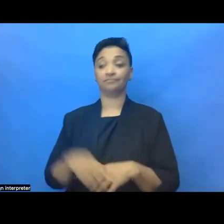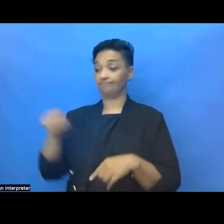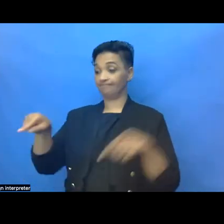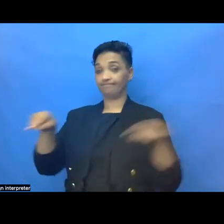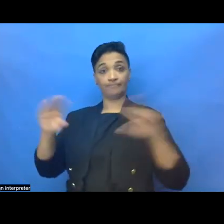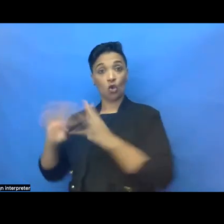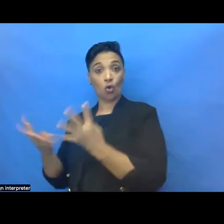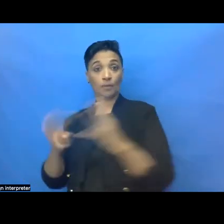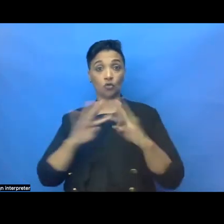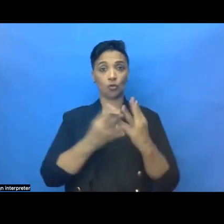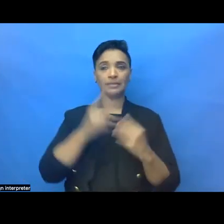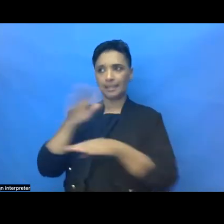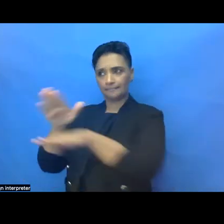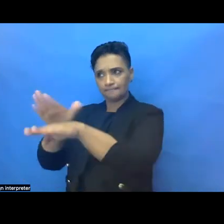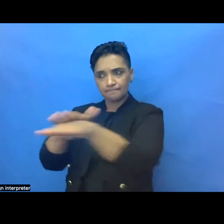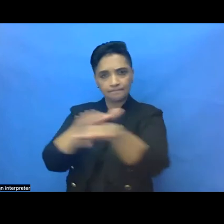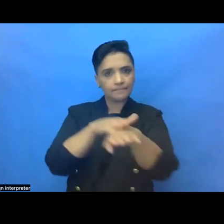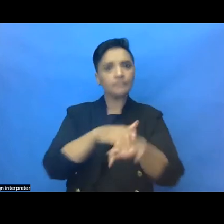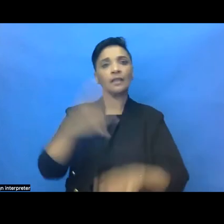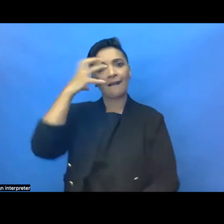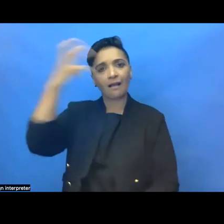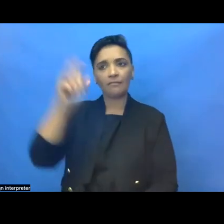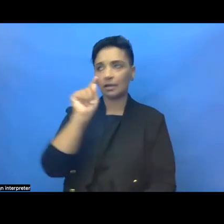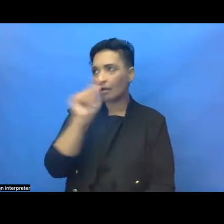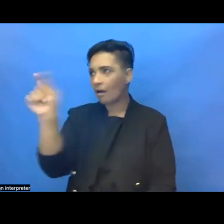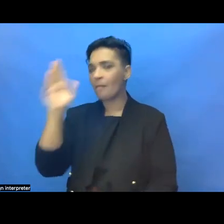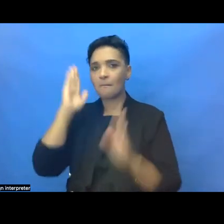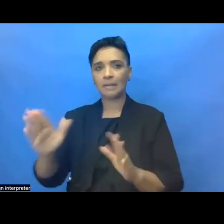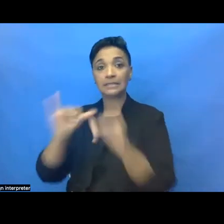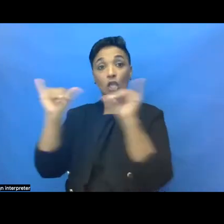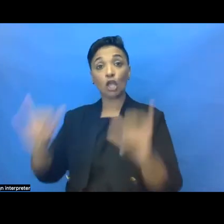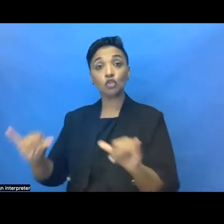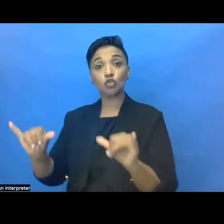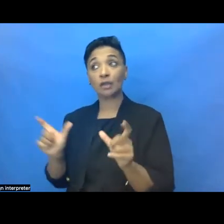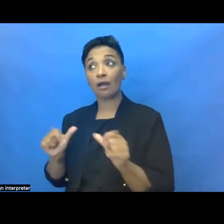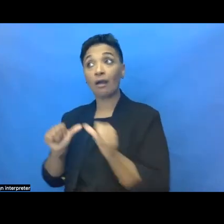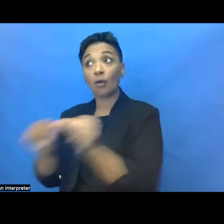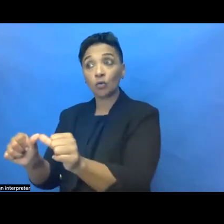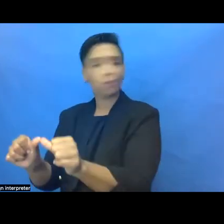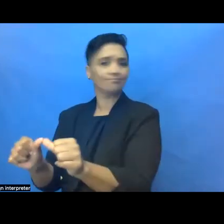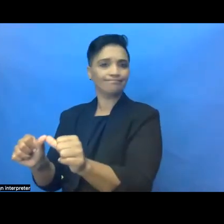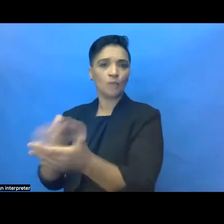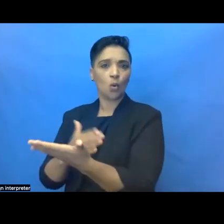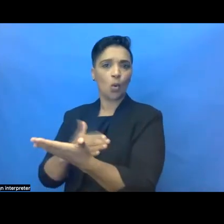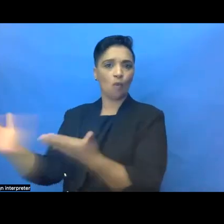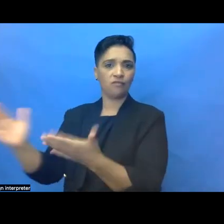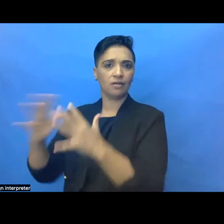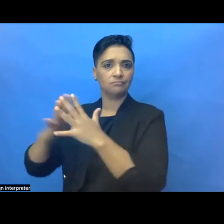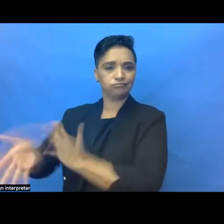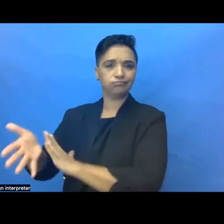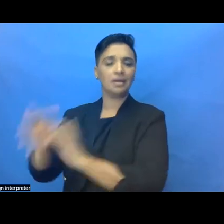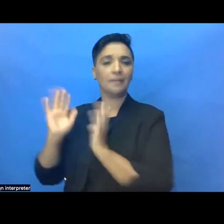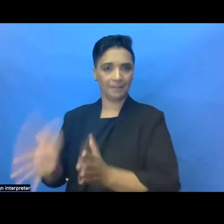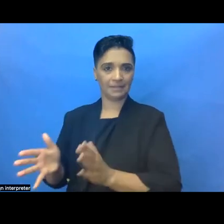end institutionalization on the basis of disability, and to recognize the right to family life